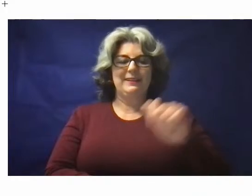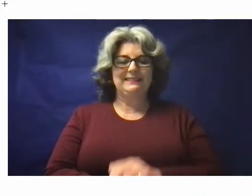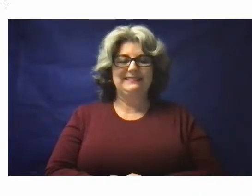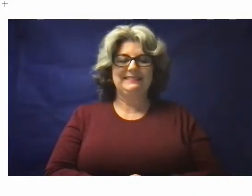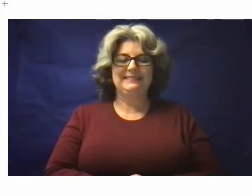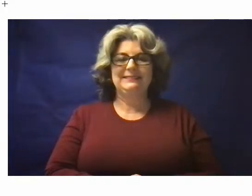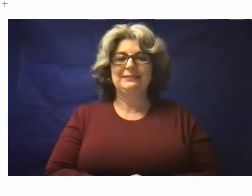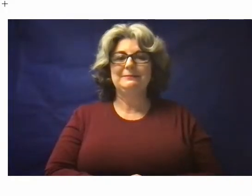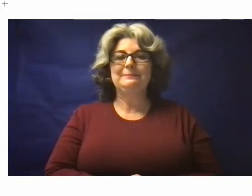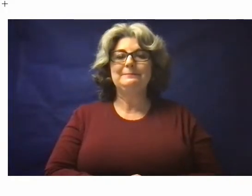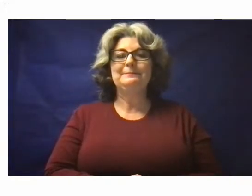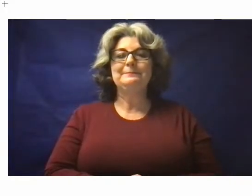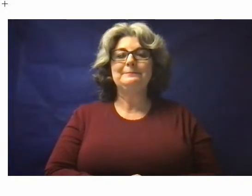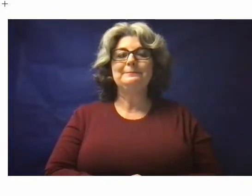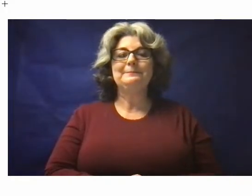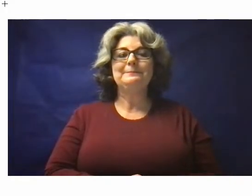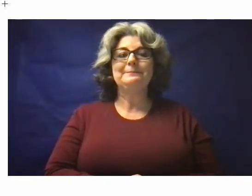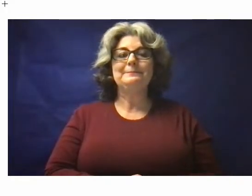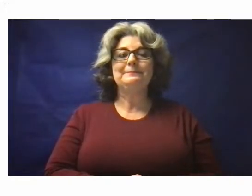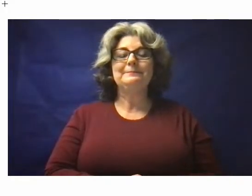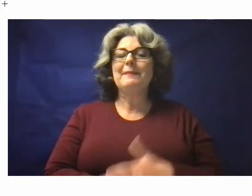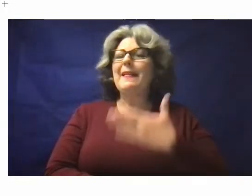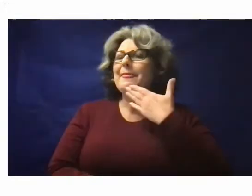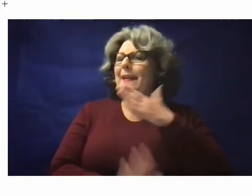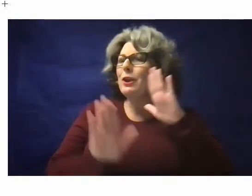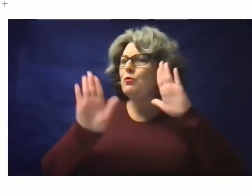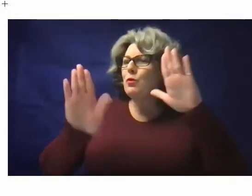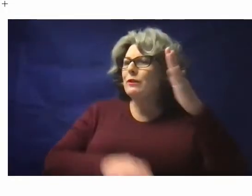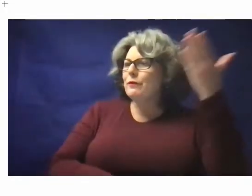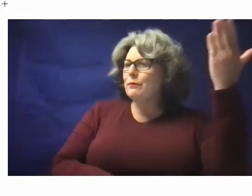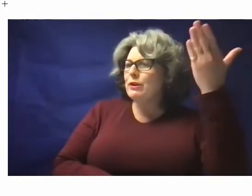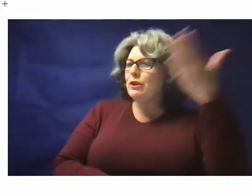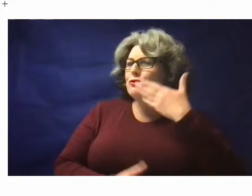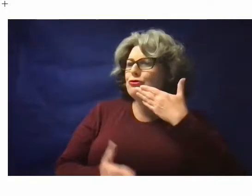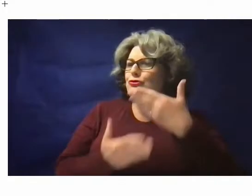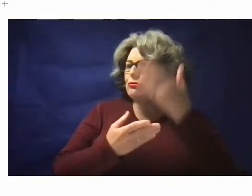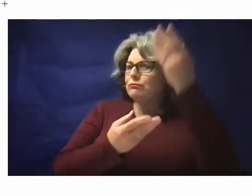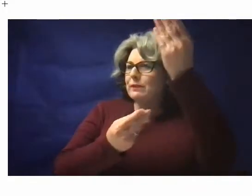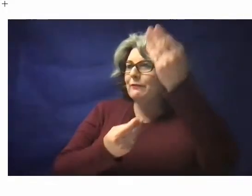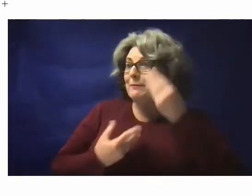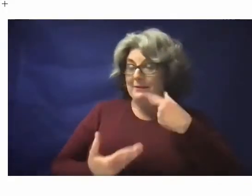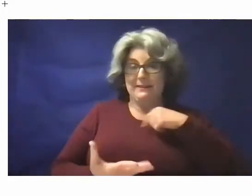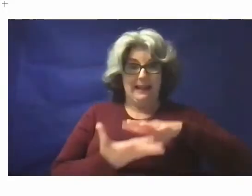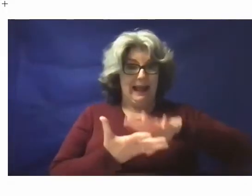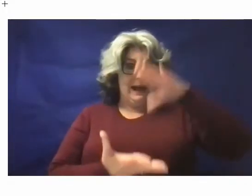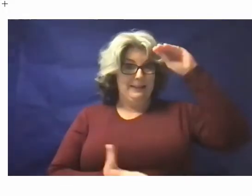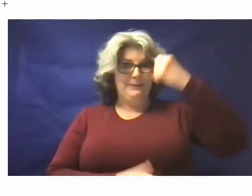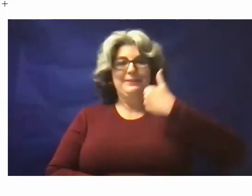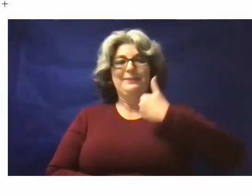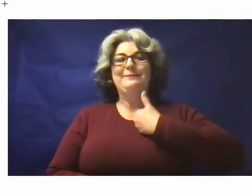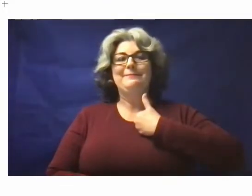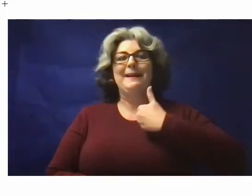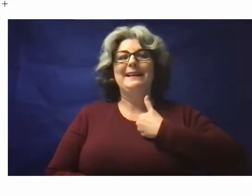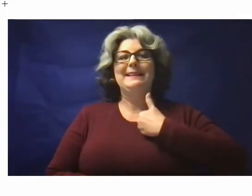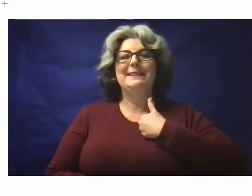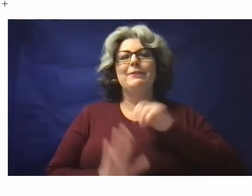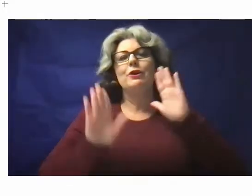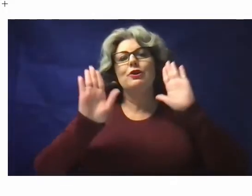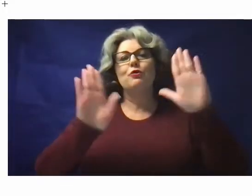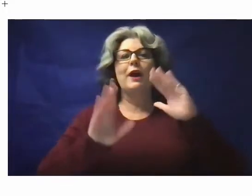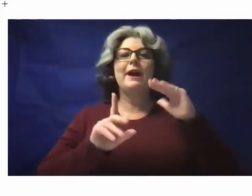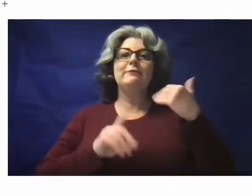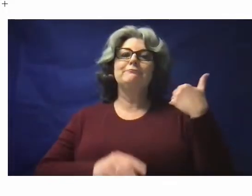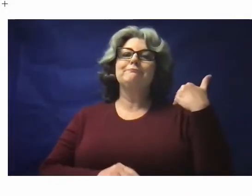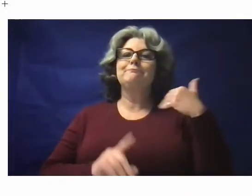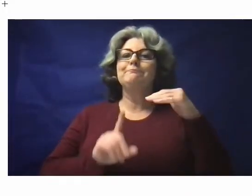Thank you very much, Geraldine. Wonderful presentation and great tips. I learned as an HR advisor as well. There were great reminders